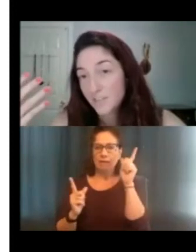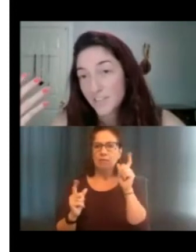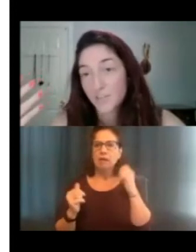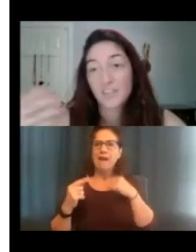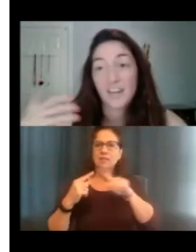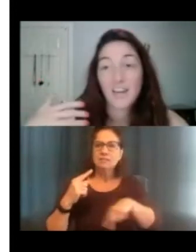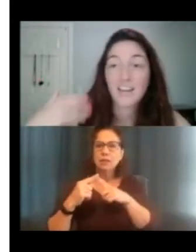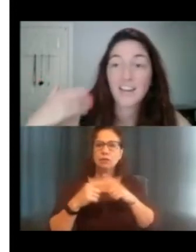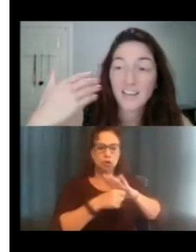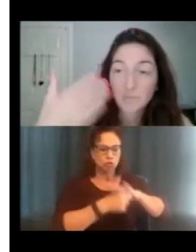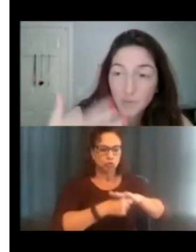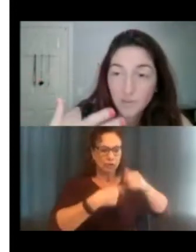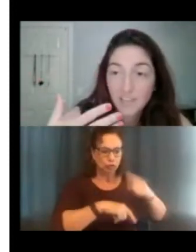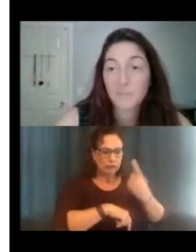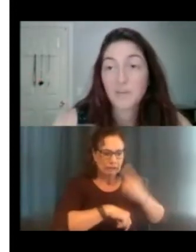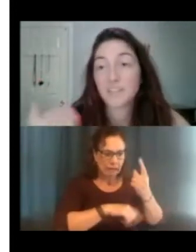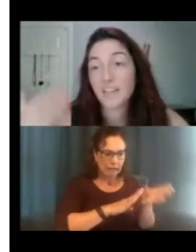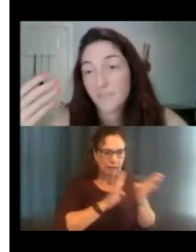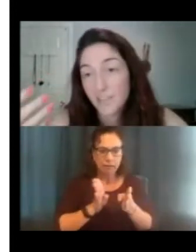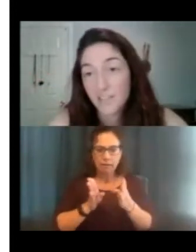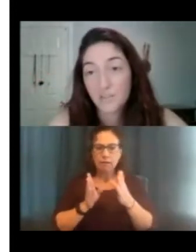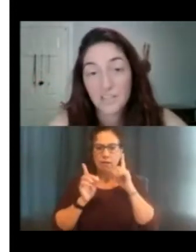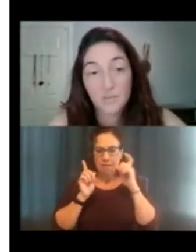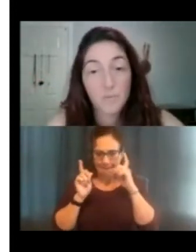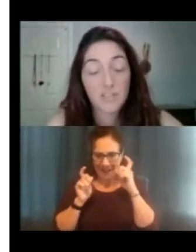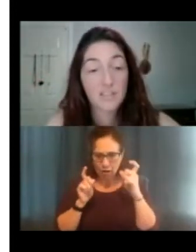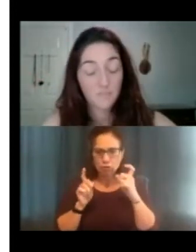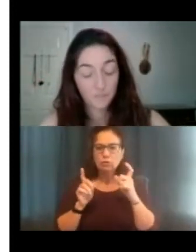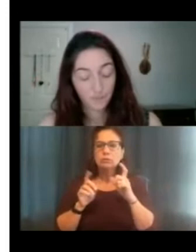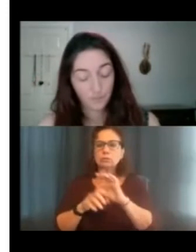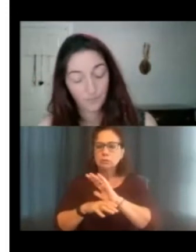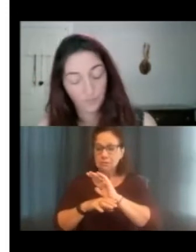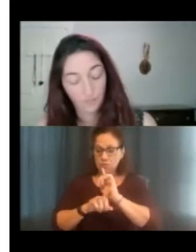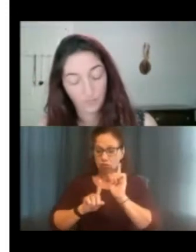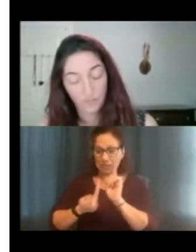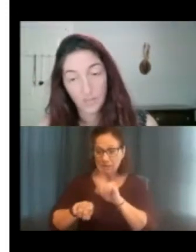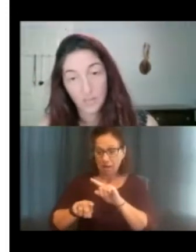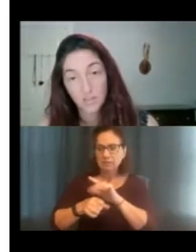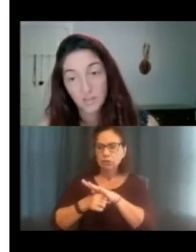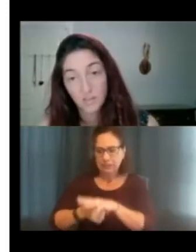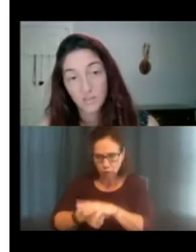being distressed during the day and producing nightmares and feeling distressed in response to them.